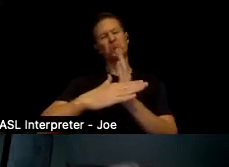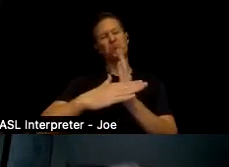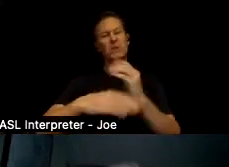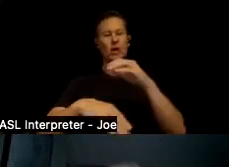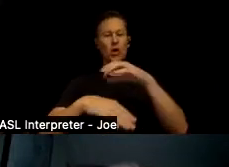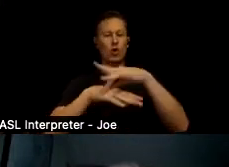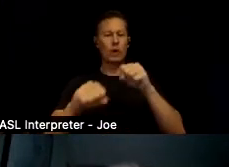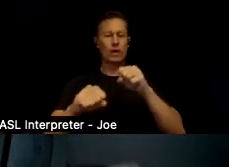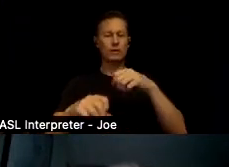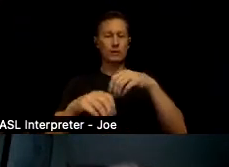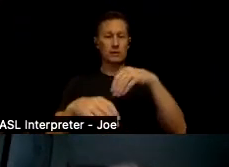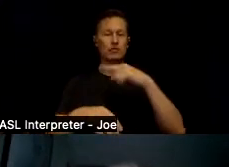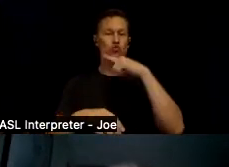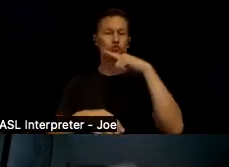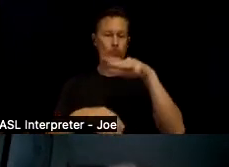slide.